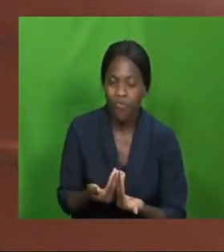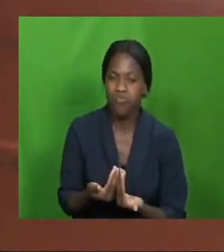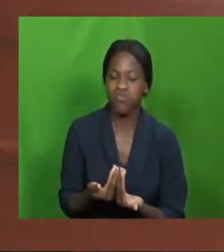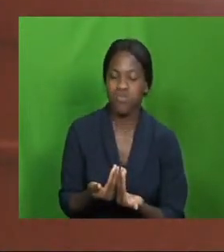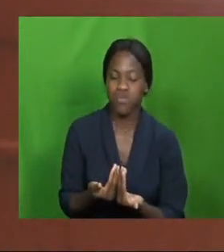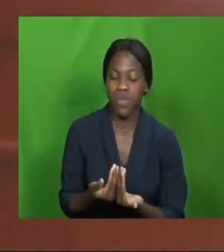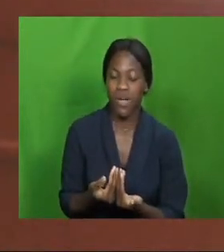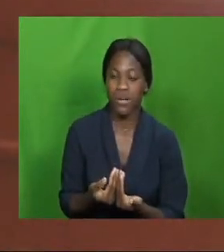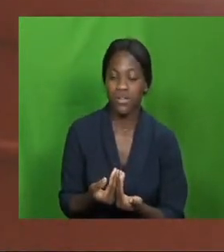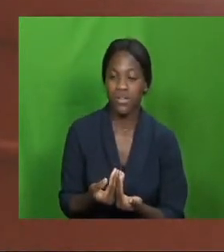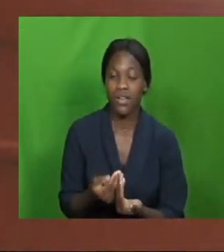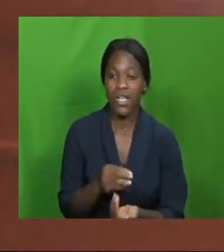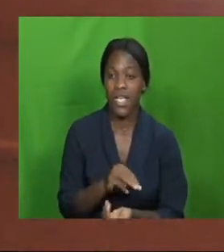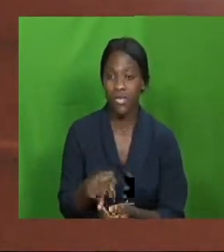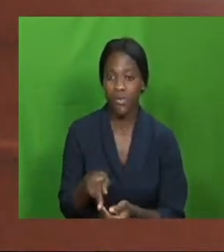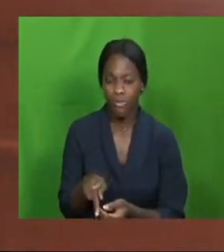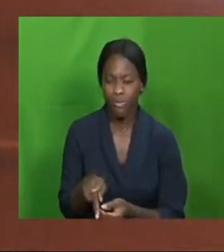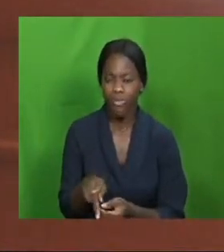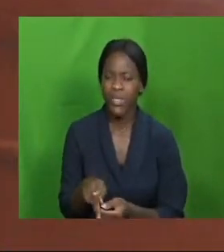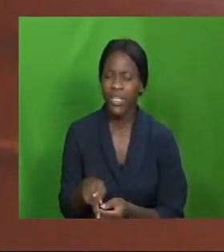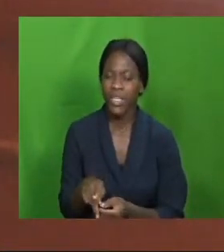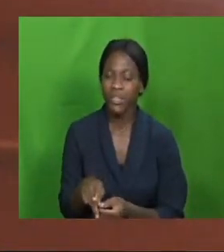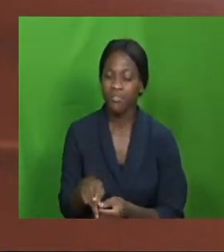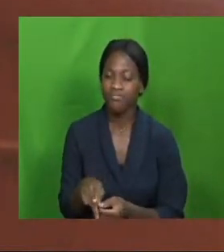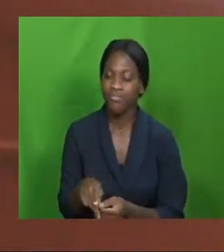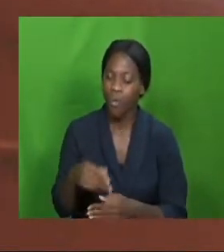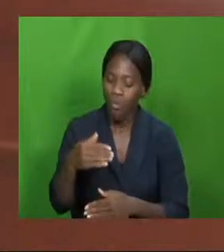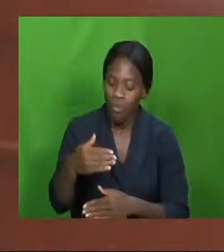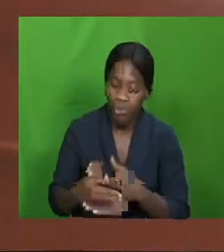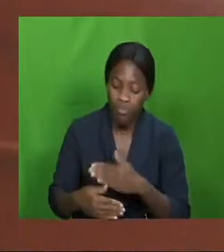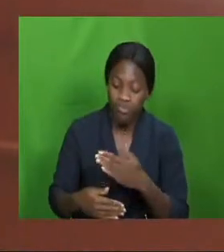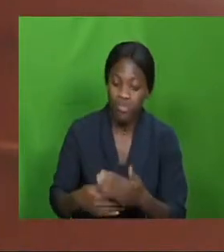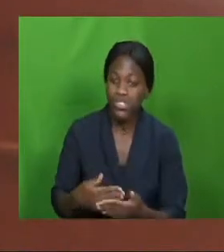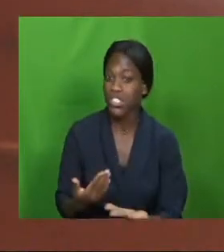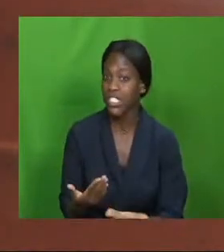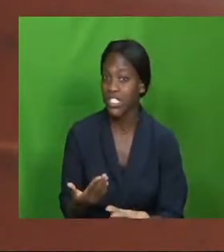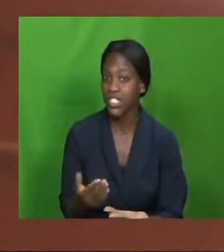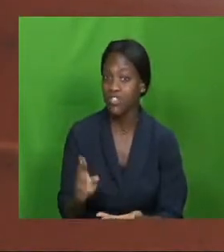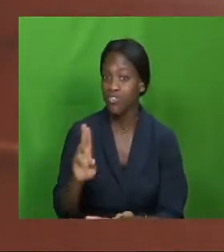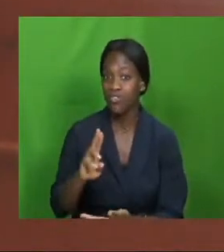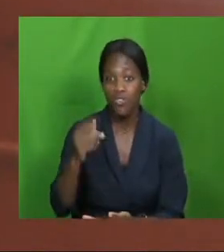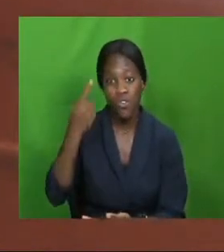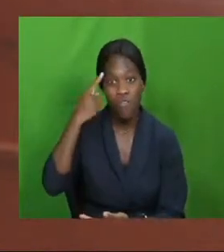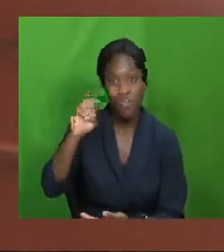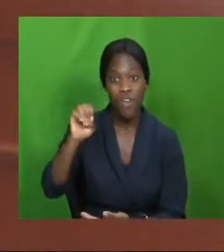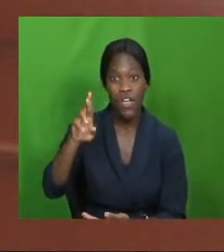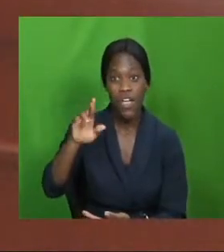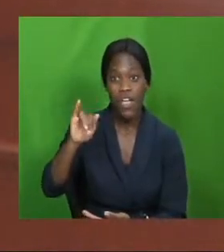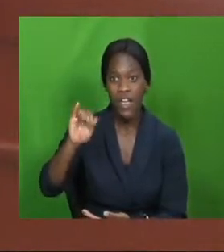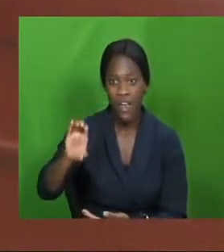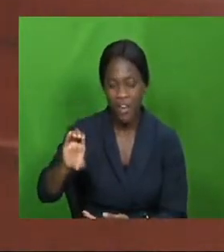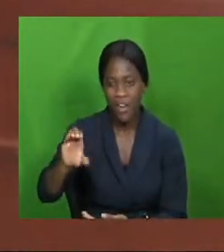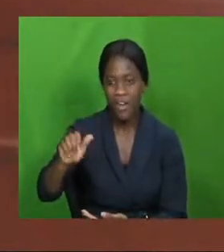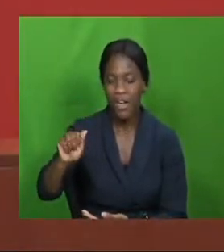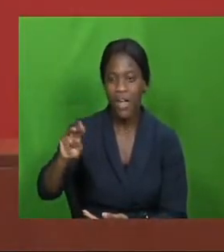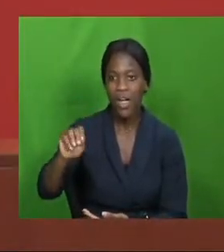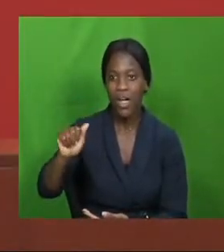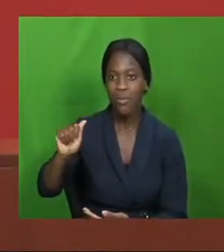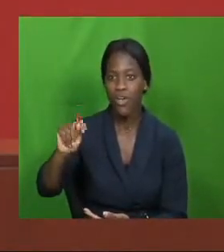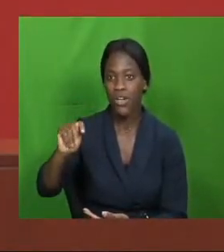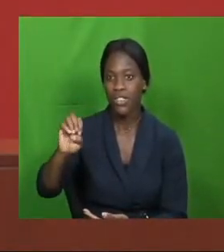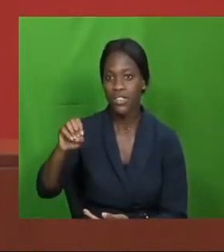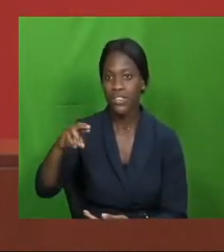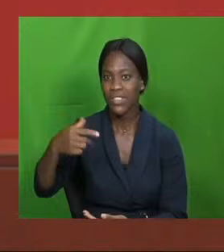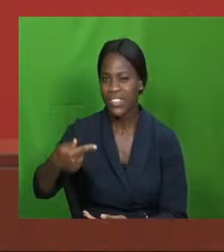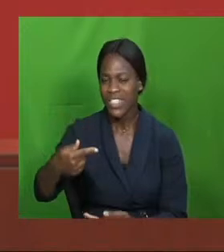in the Eric Amwate's case is a bad precedent, and same should not be followed by this